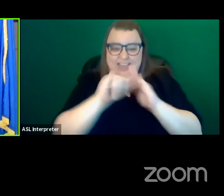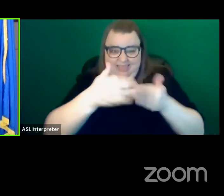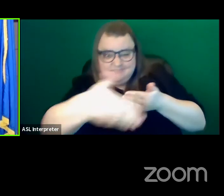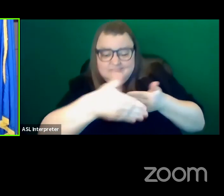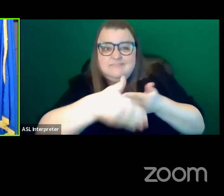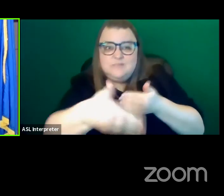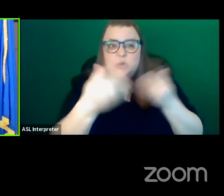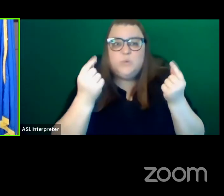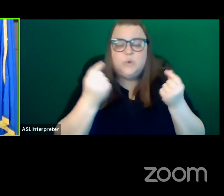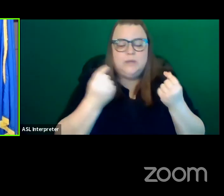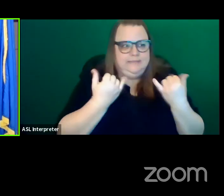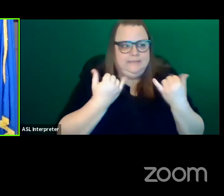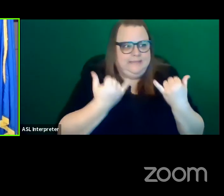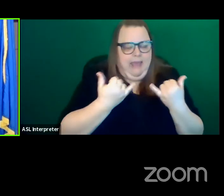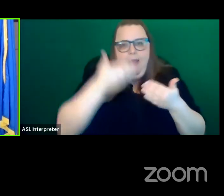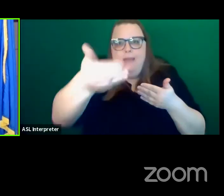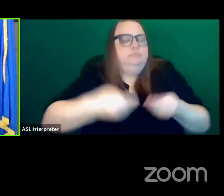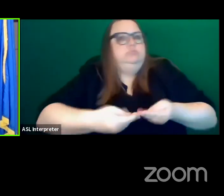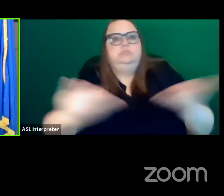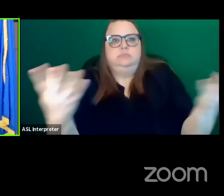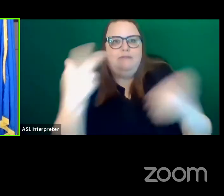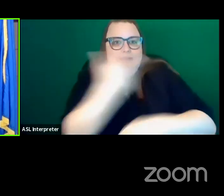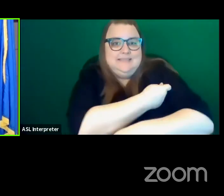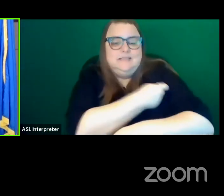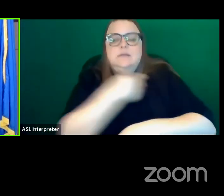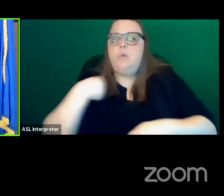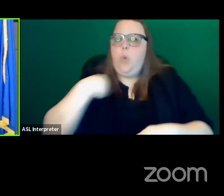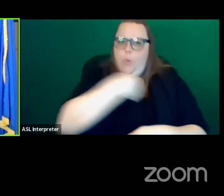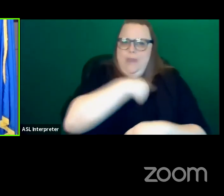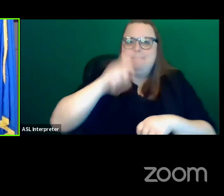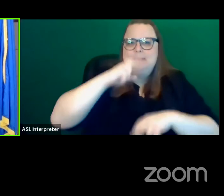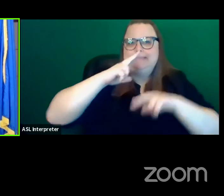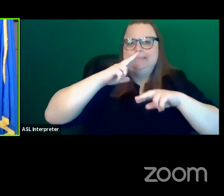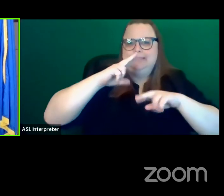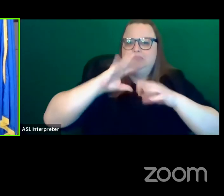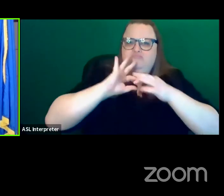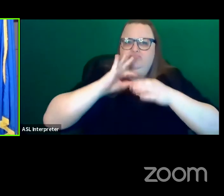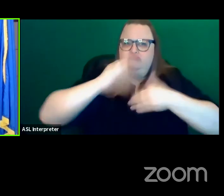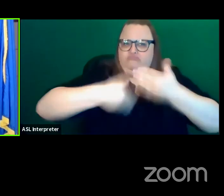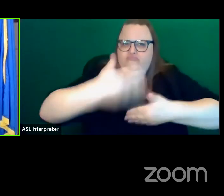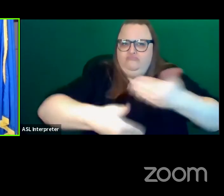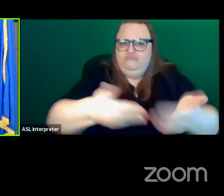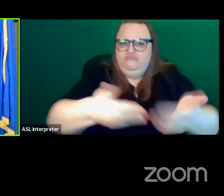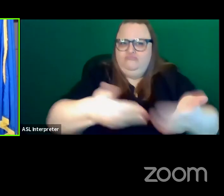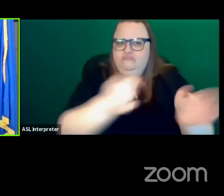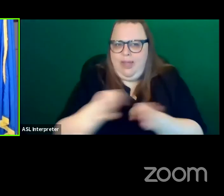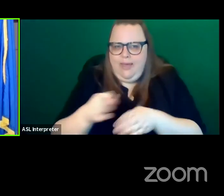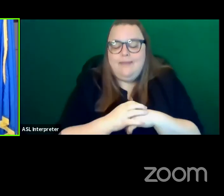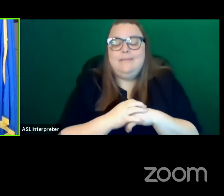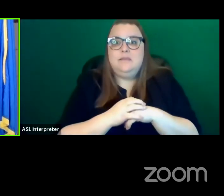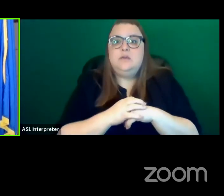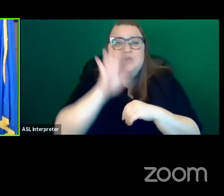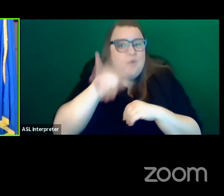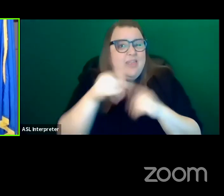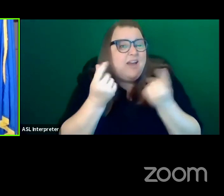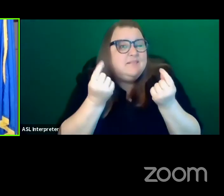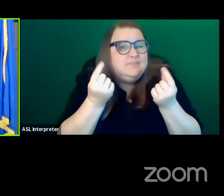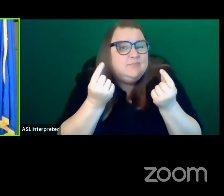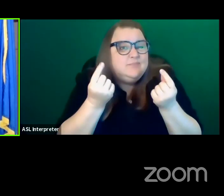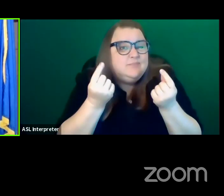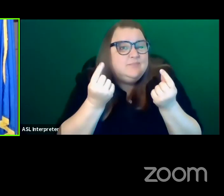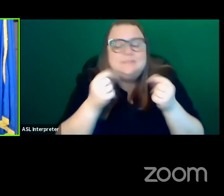vaccination must be built by Nevadans. The tools that we have to build that bridge are the same public health measures we've all heard